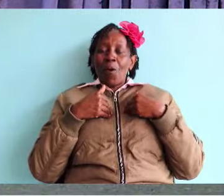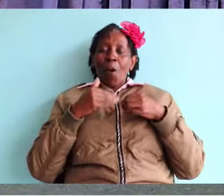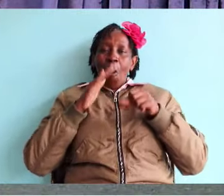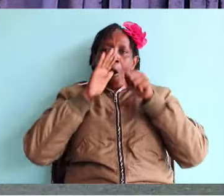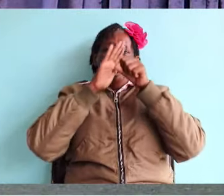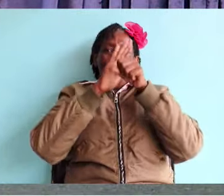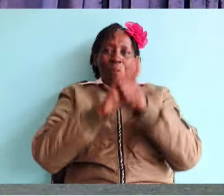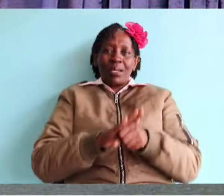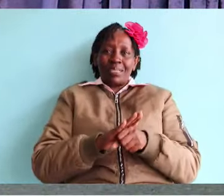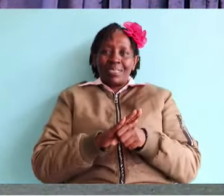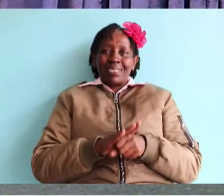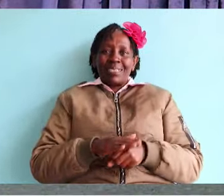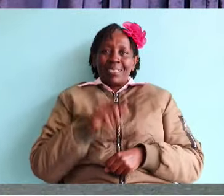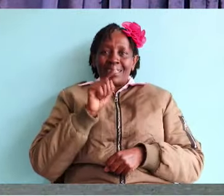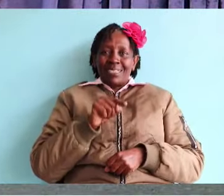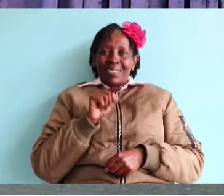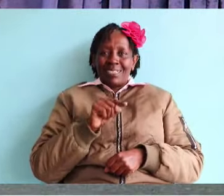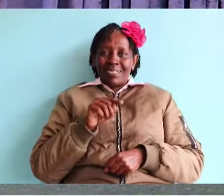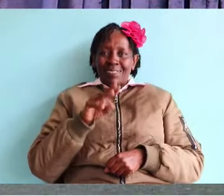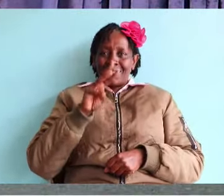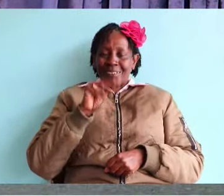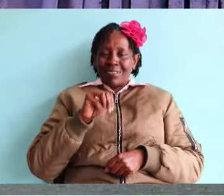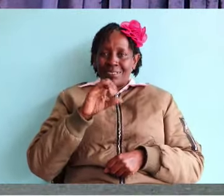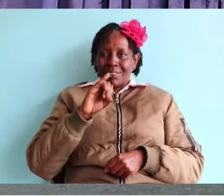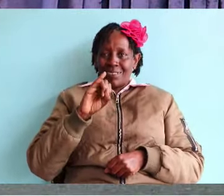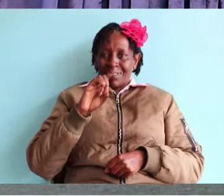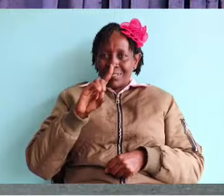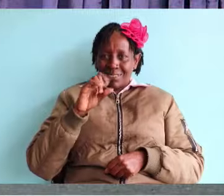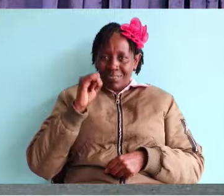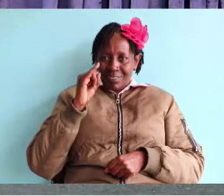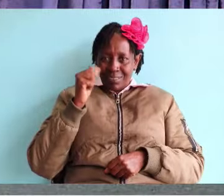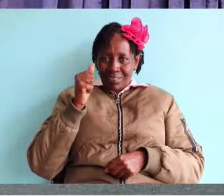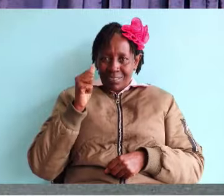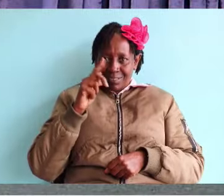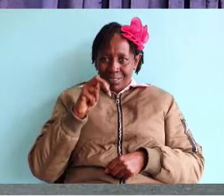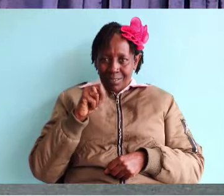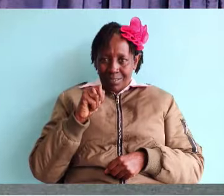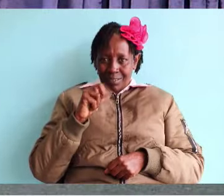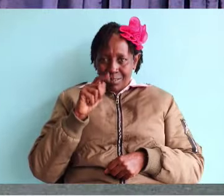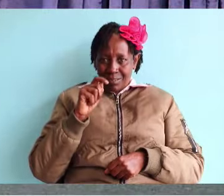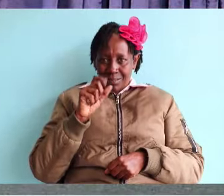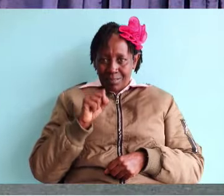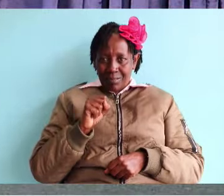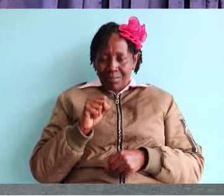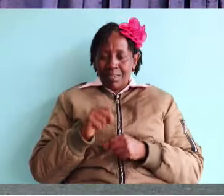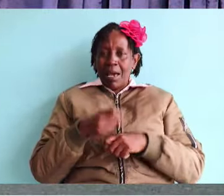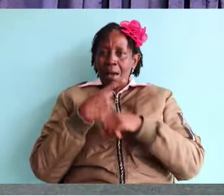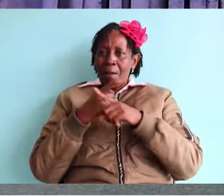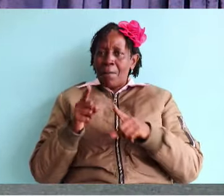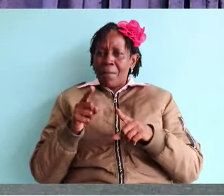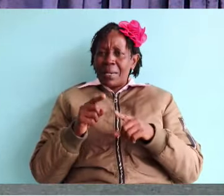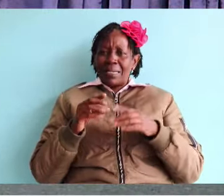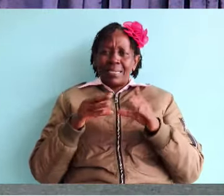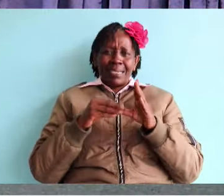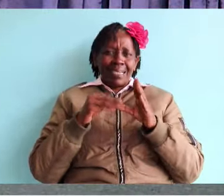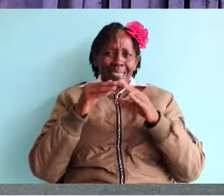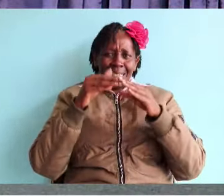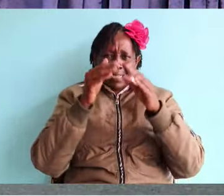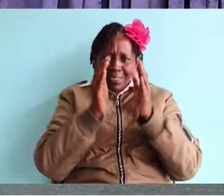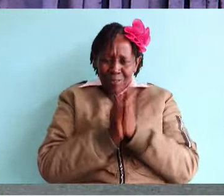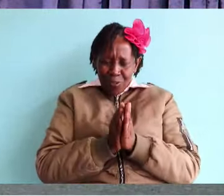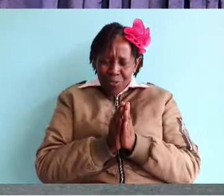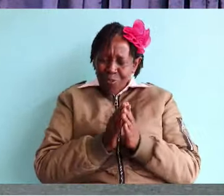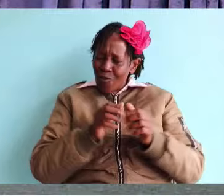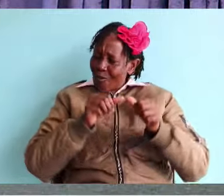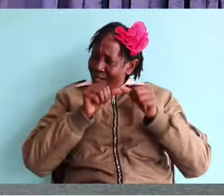But Gideon continues, and continues with a lot of passion, and may the Lord help us